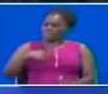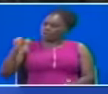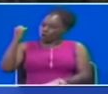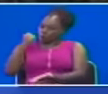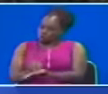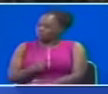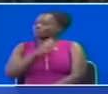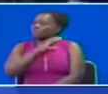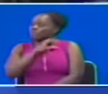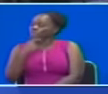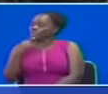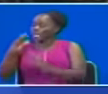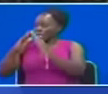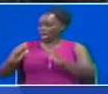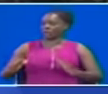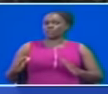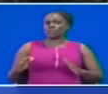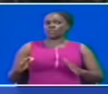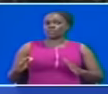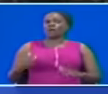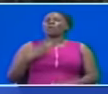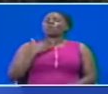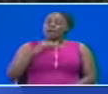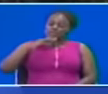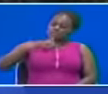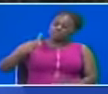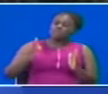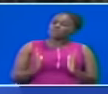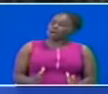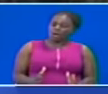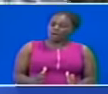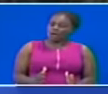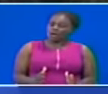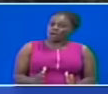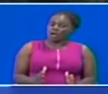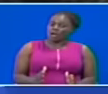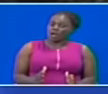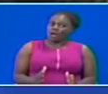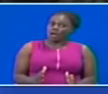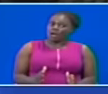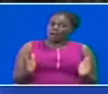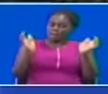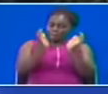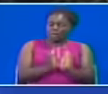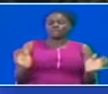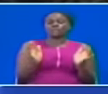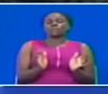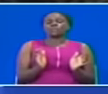complain. I informed him in the house when I was in tears. I want the speaker to take, sanctions and